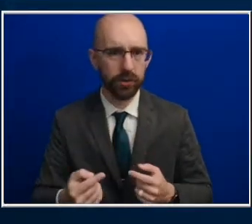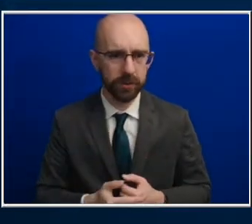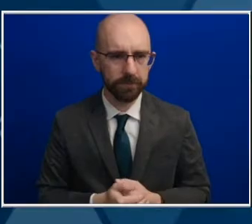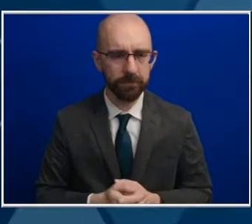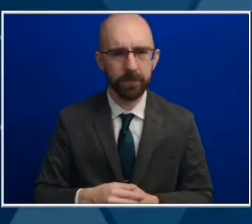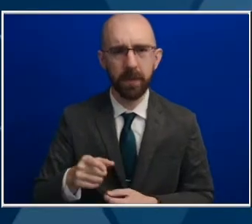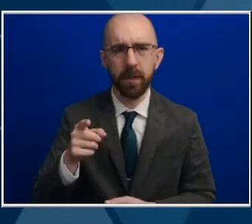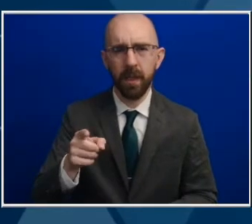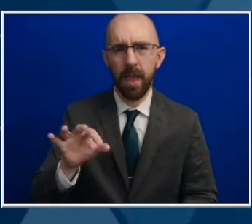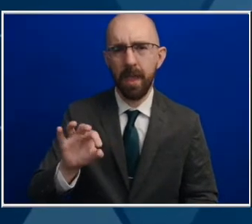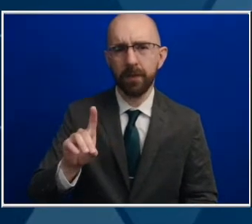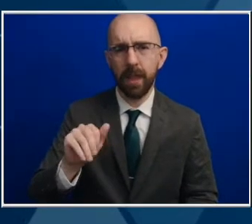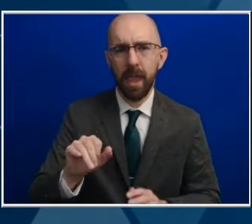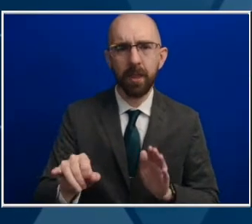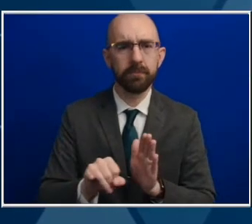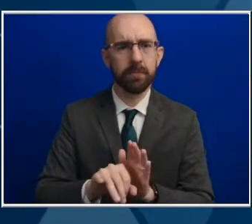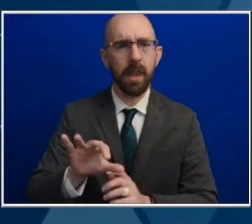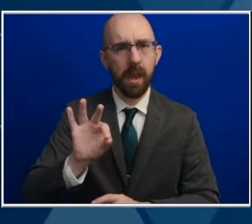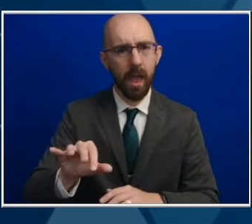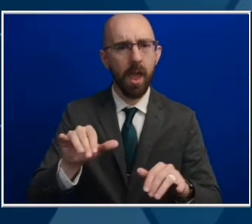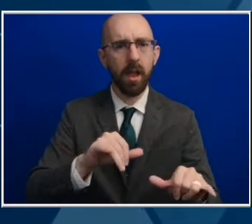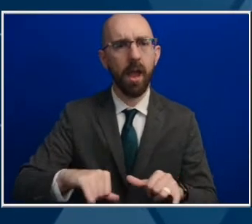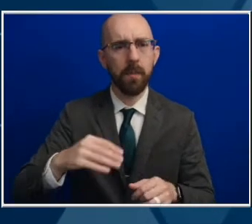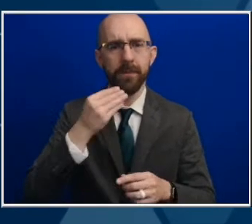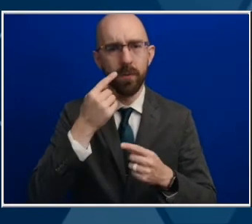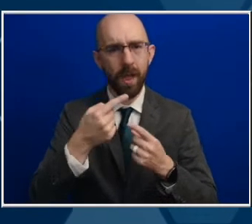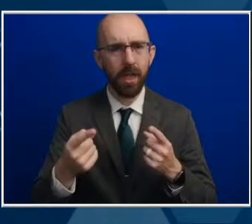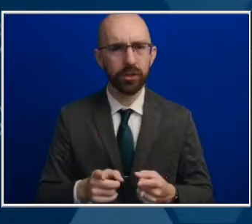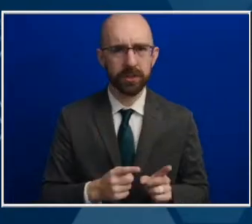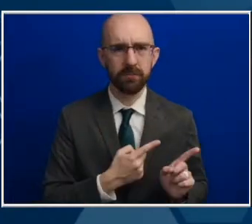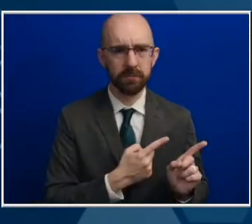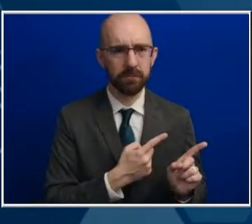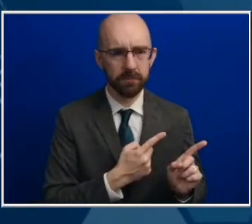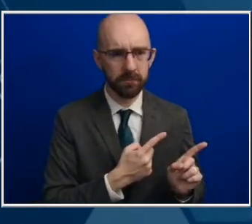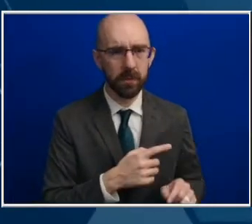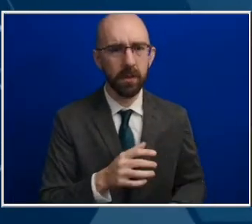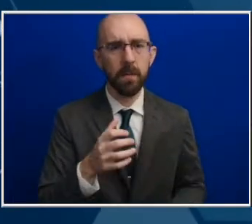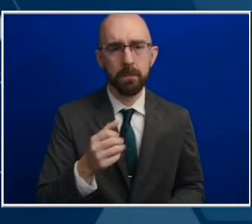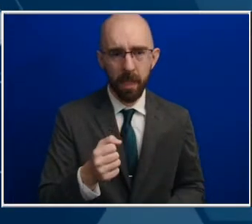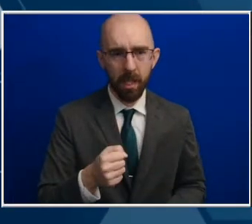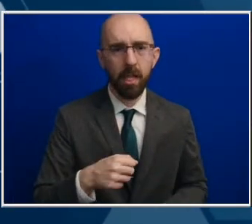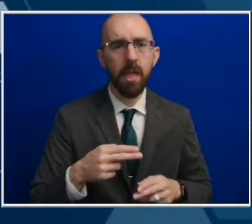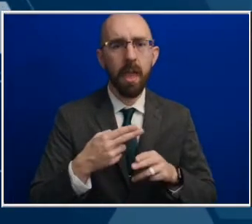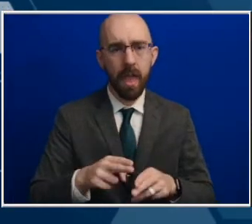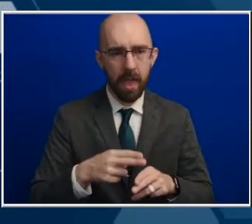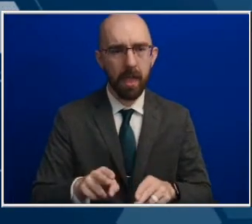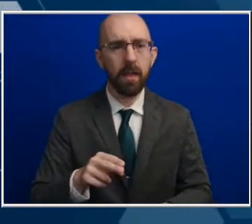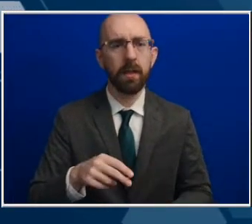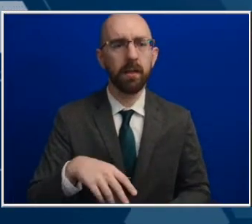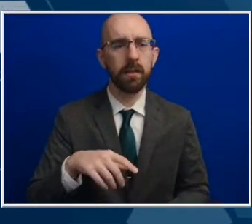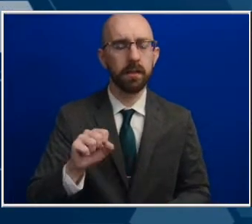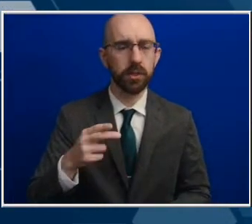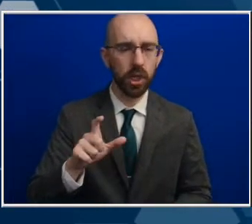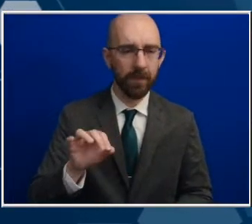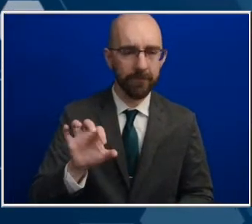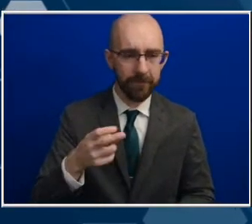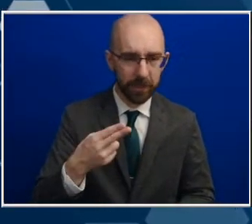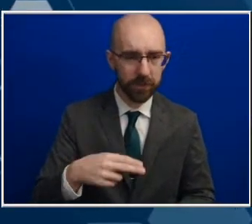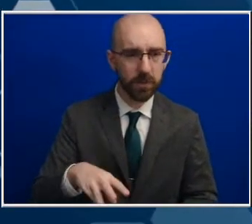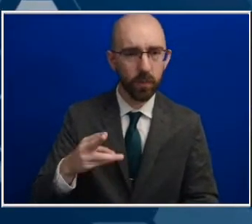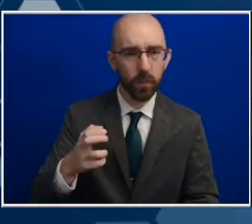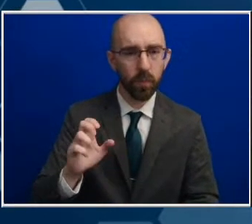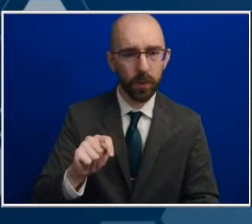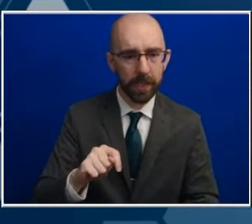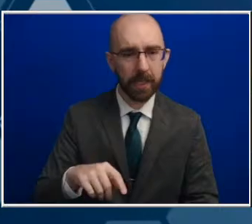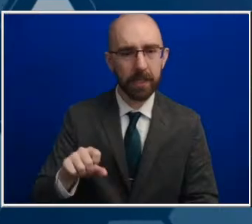identifies 9 common food allergens here on the screen: milk, eggs, fish, shellfish, tree nuts, peanuts, wheat, soybeans, and